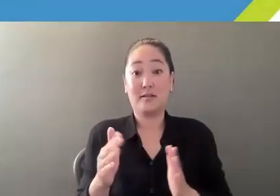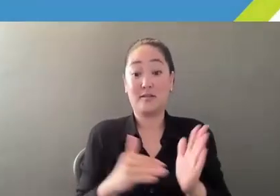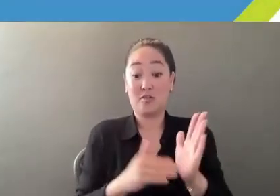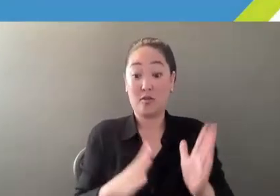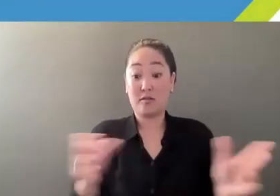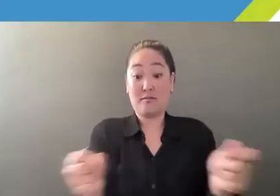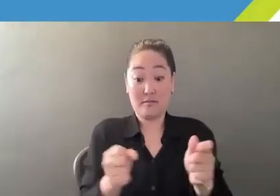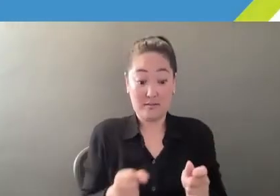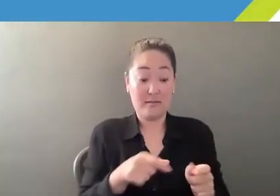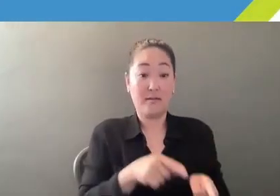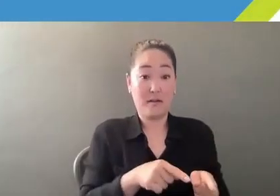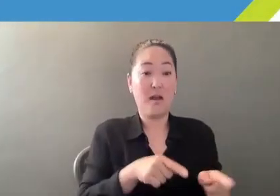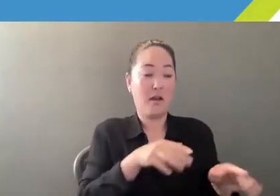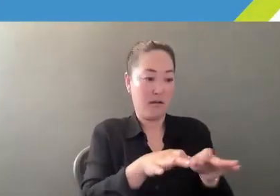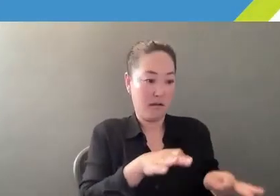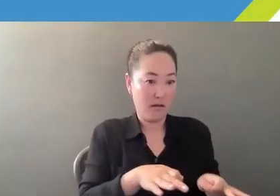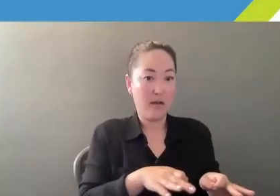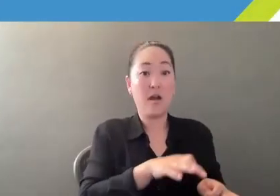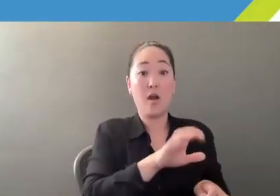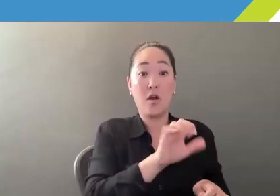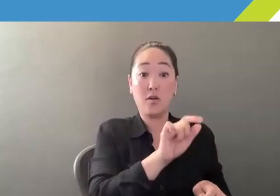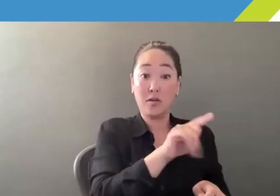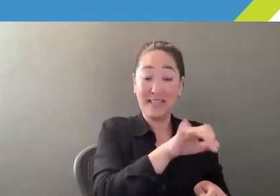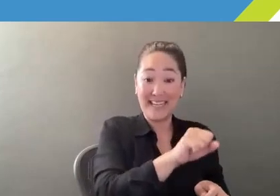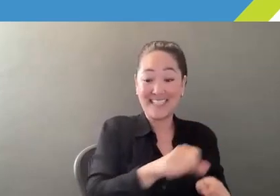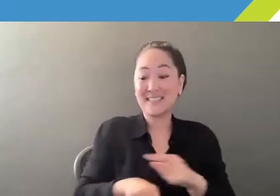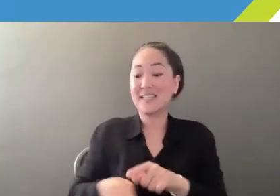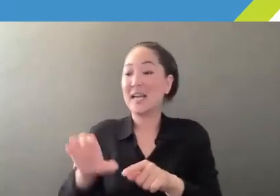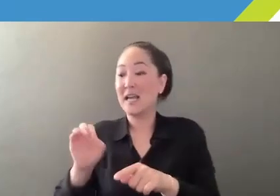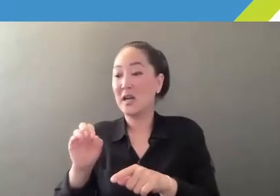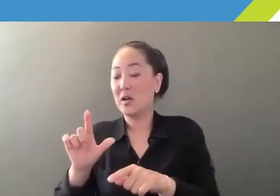your colitis and your cholangitis. It's all one thing.